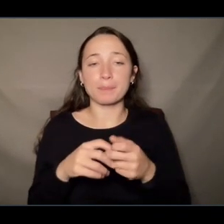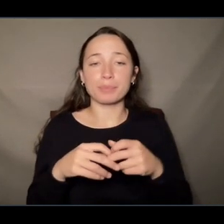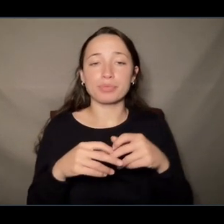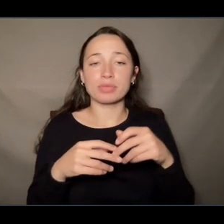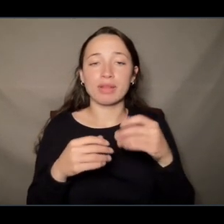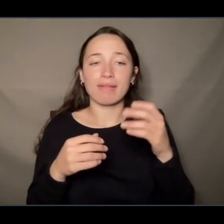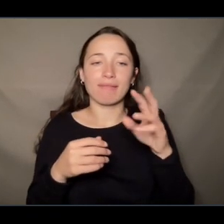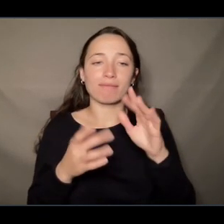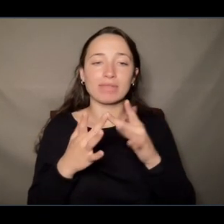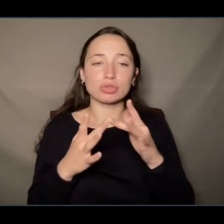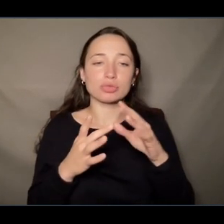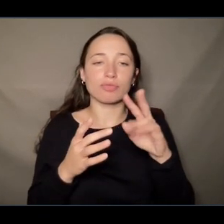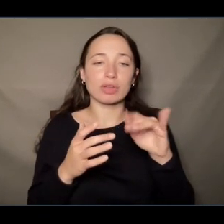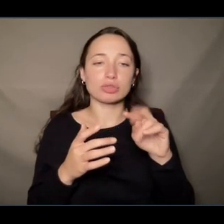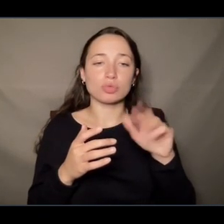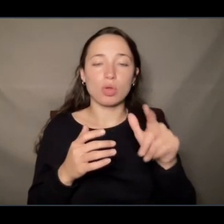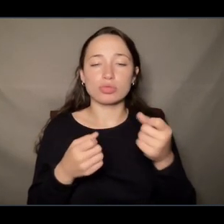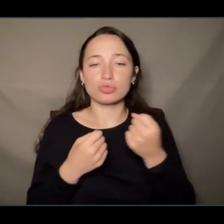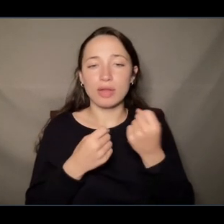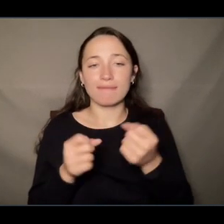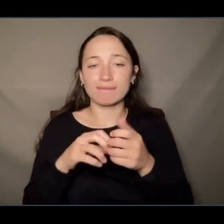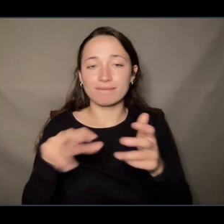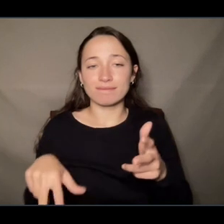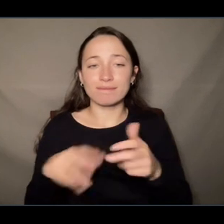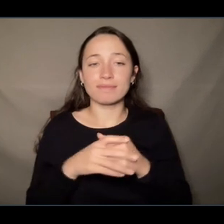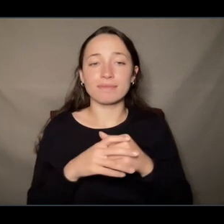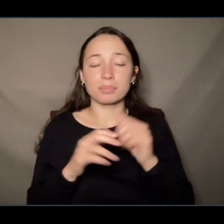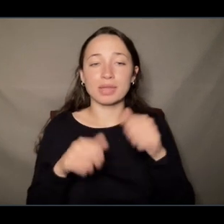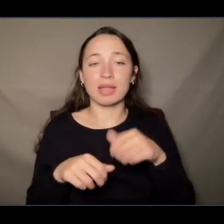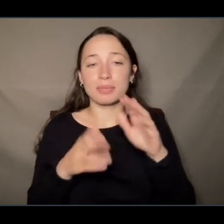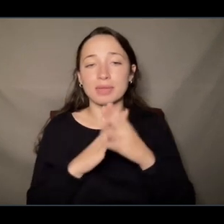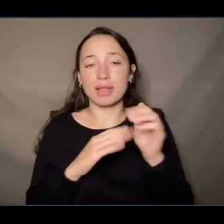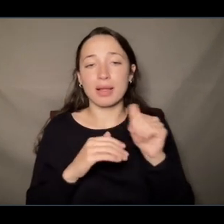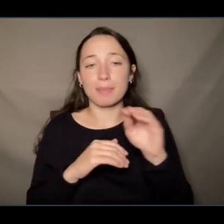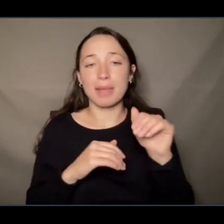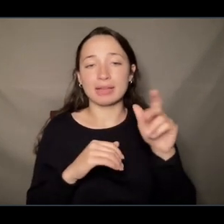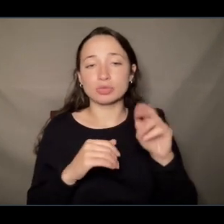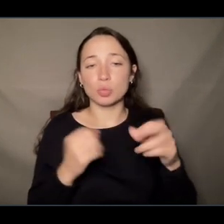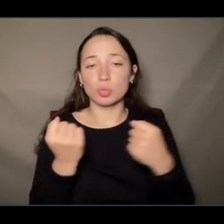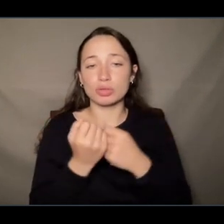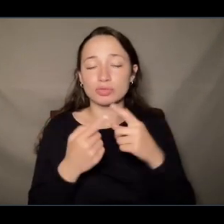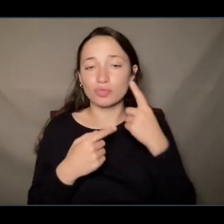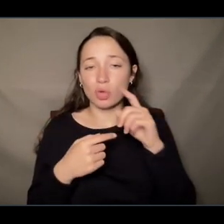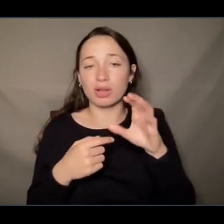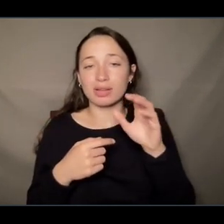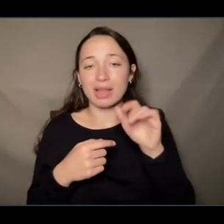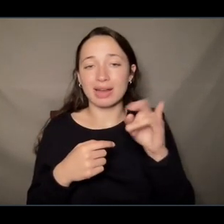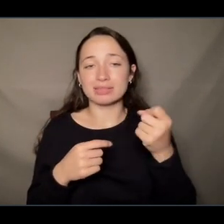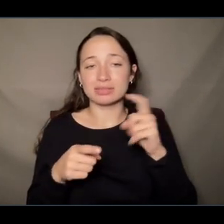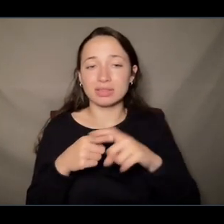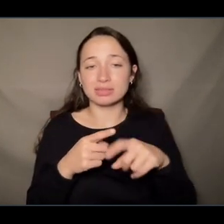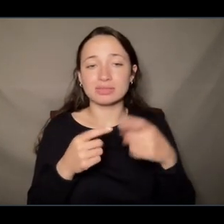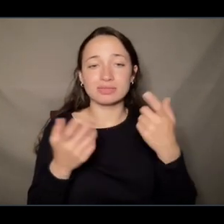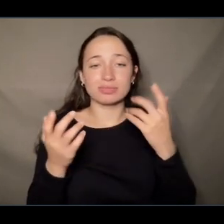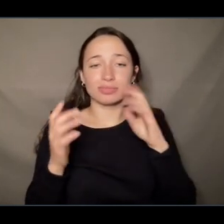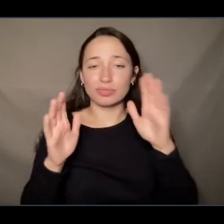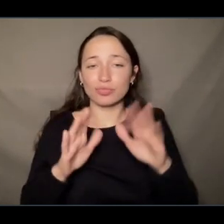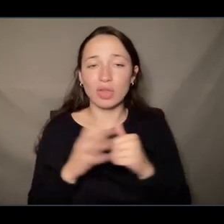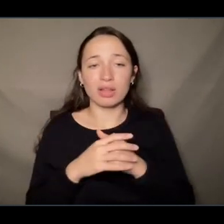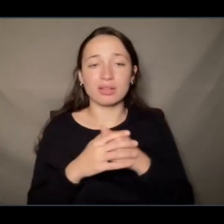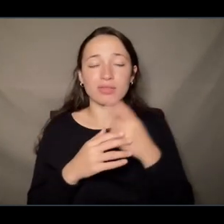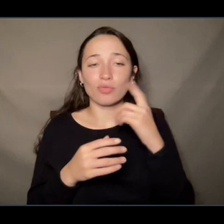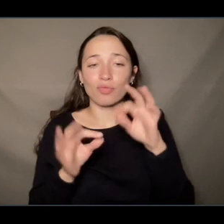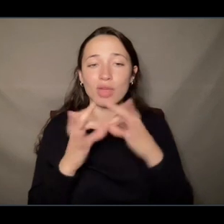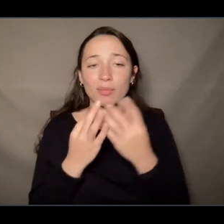virtual drive. So if you could spread the word and be an ambassador for Catie's Closet, it would be great to tell your friends and family and everyone that we